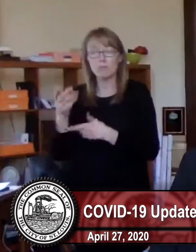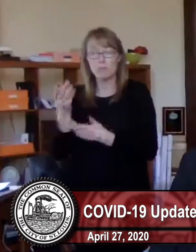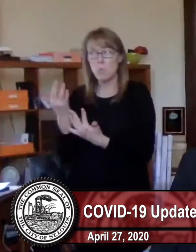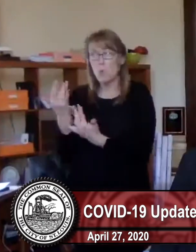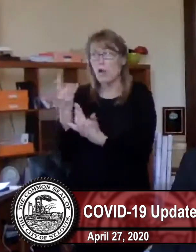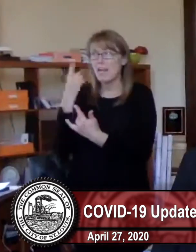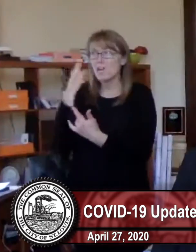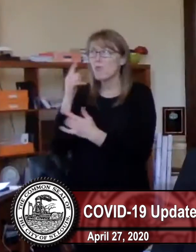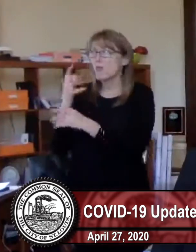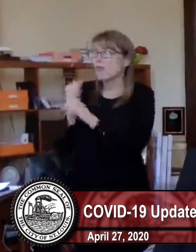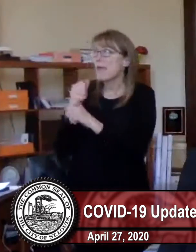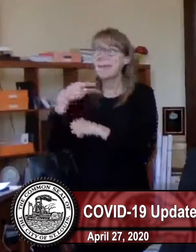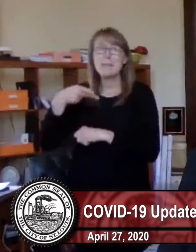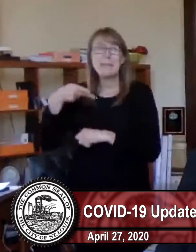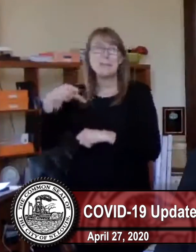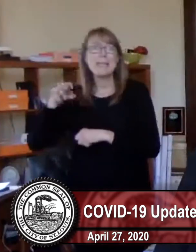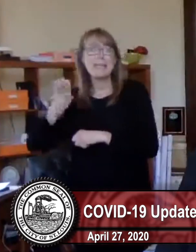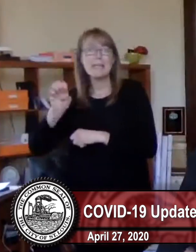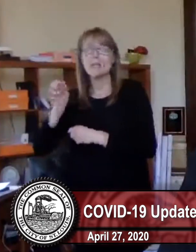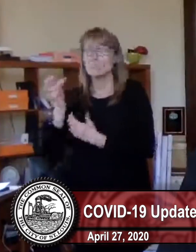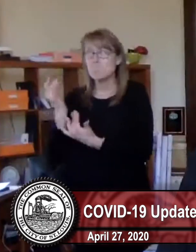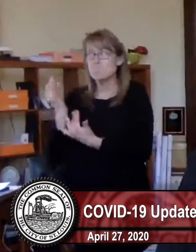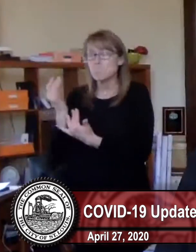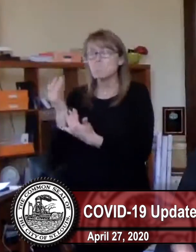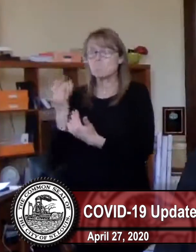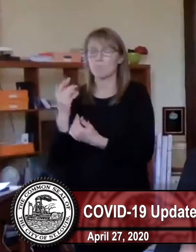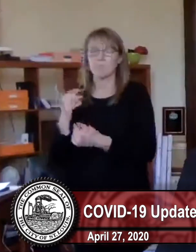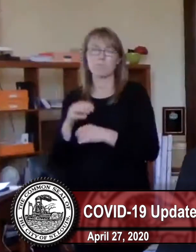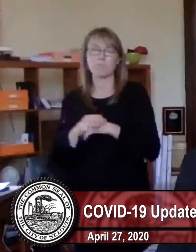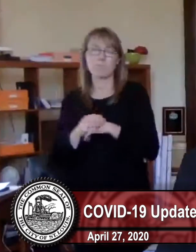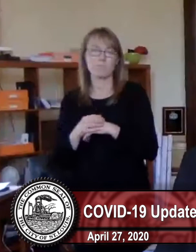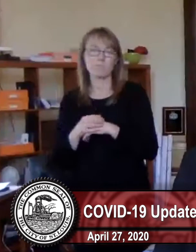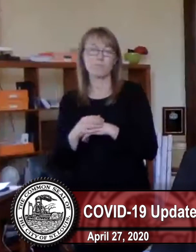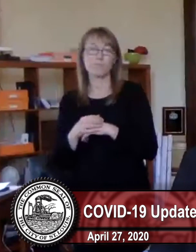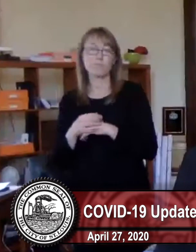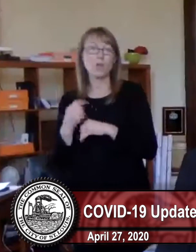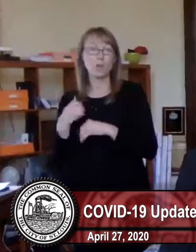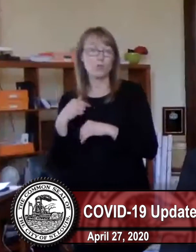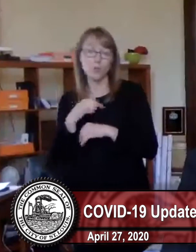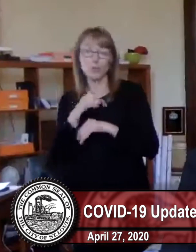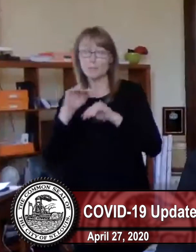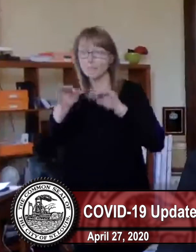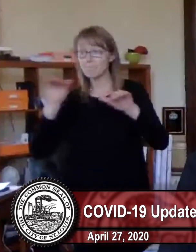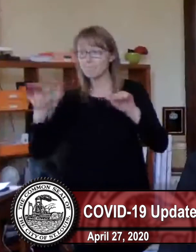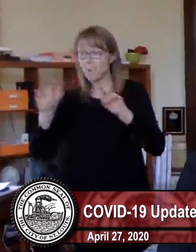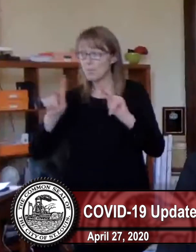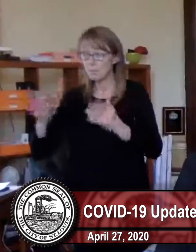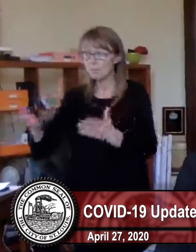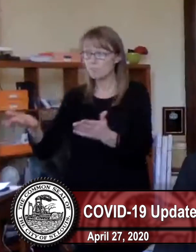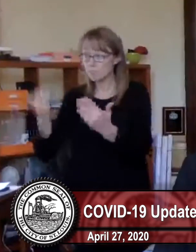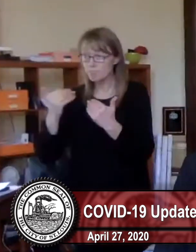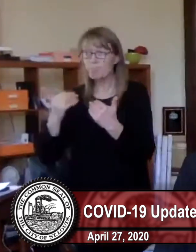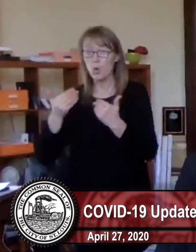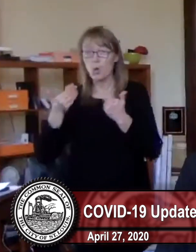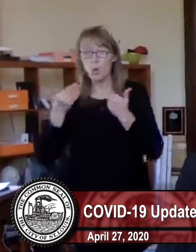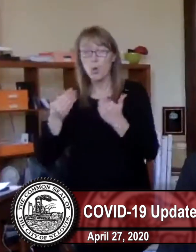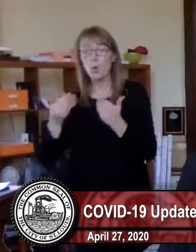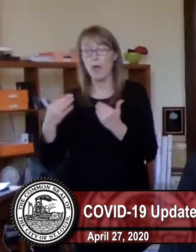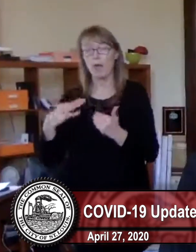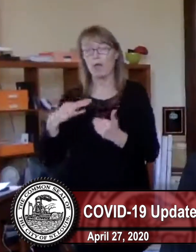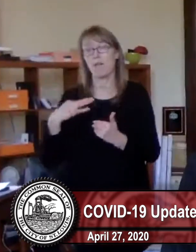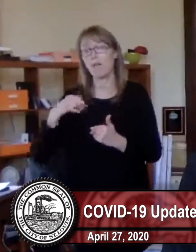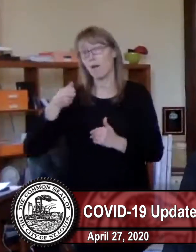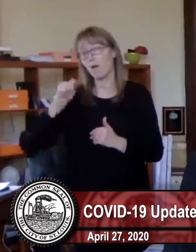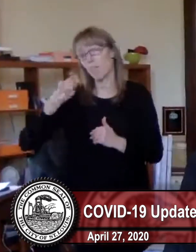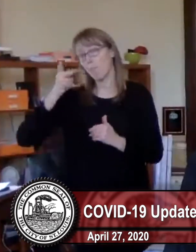PPP. And so we are actively seeking folks to apply for that. And there have been a lot of applications,